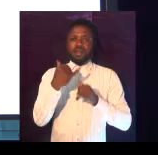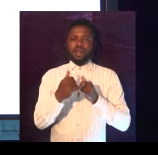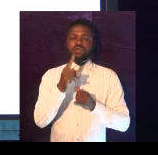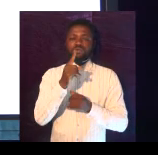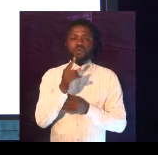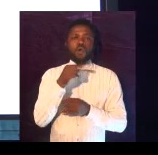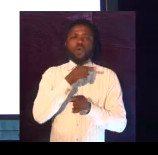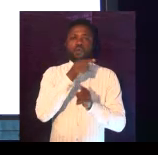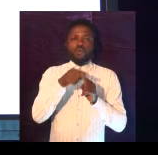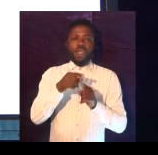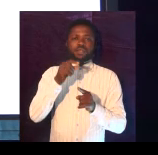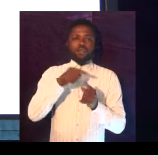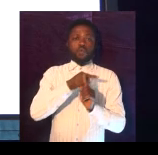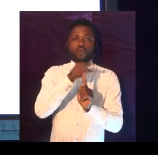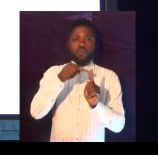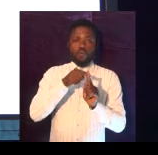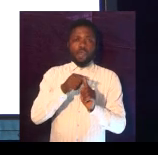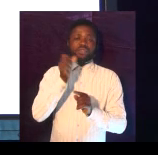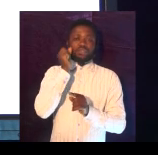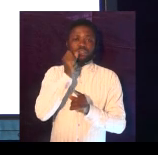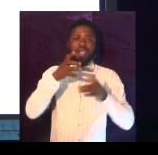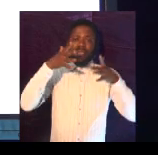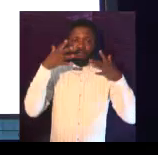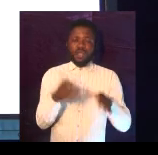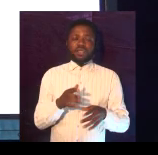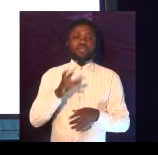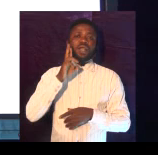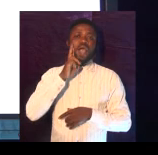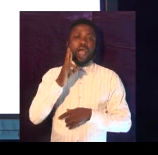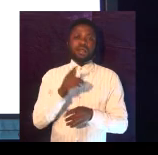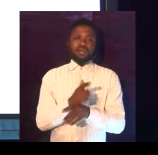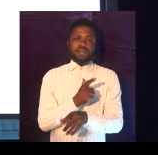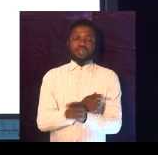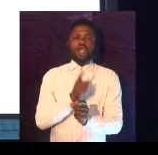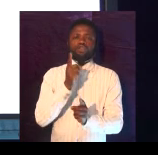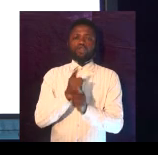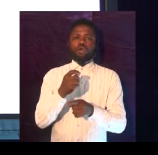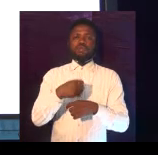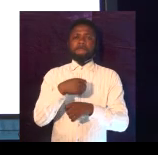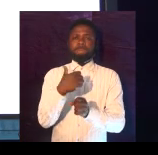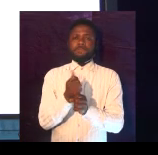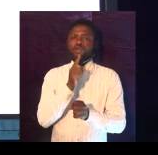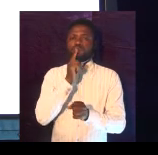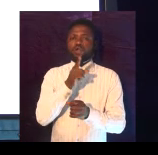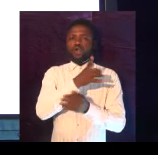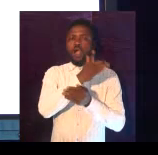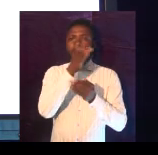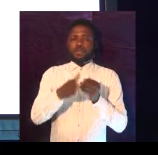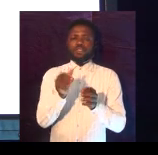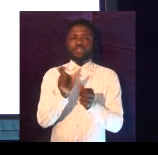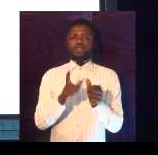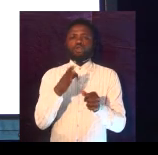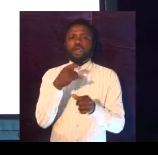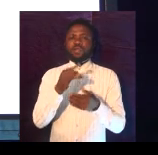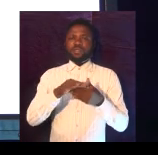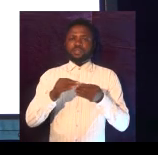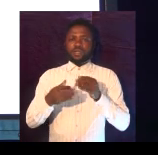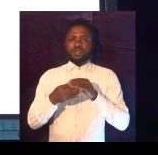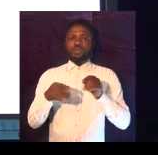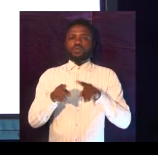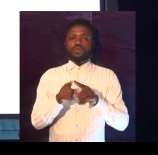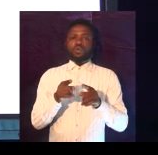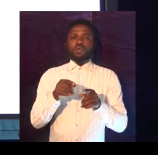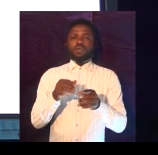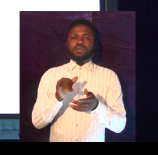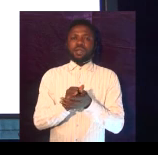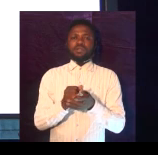and the last one, when she finished her lesson. Just make sure you complete each of the sentences so that